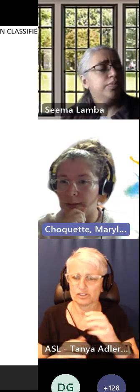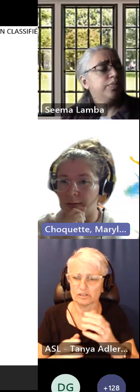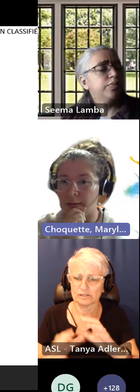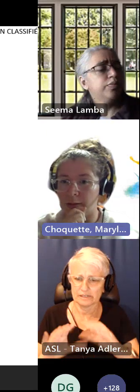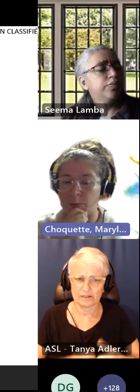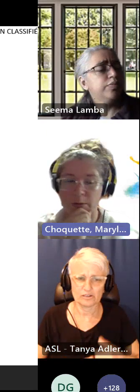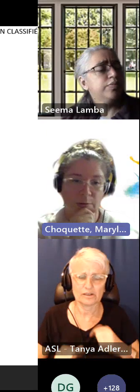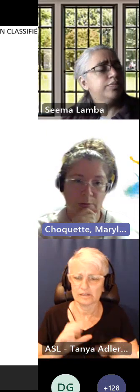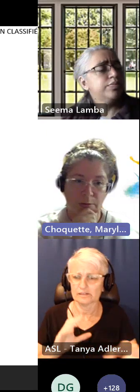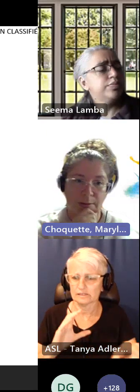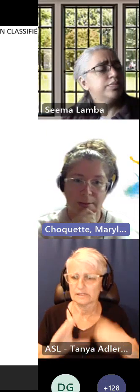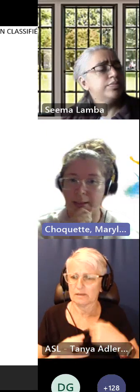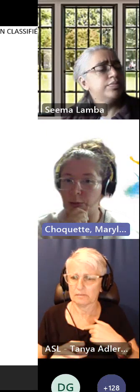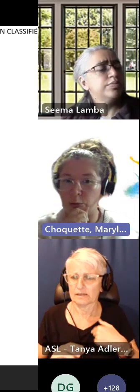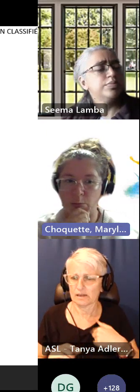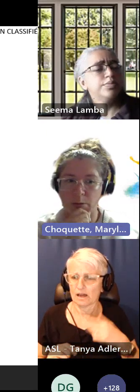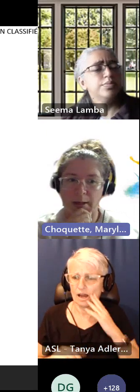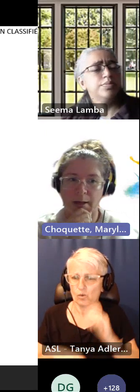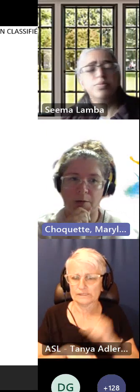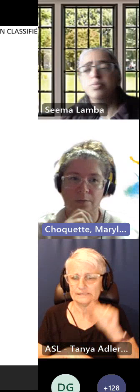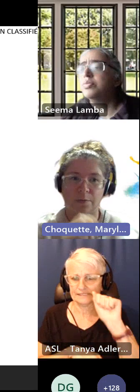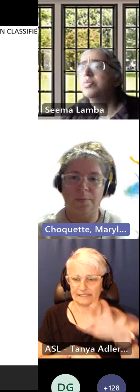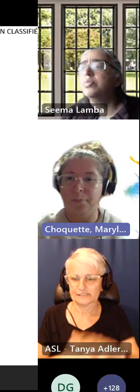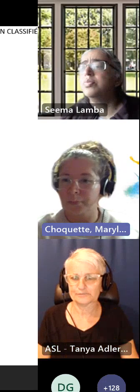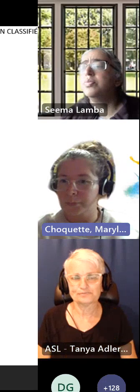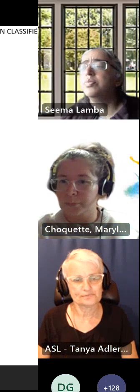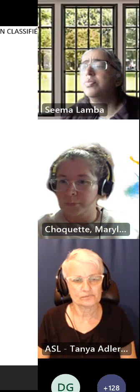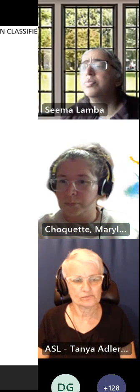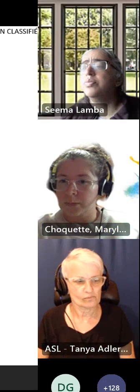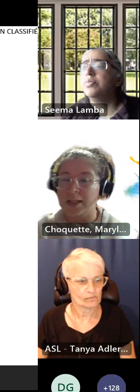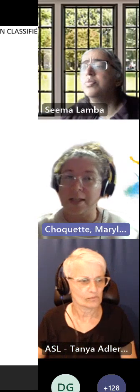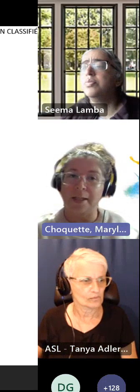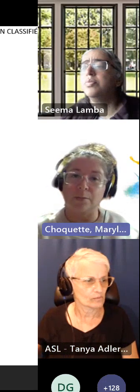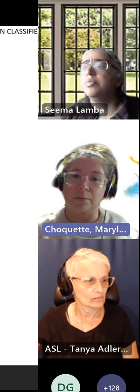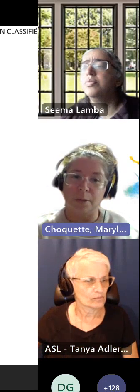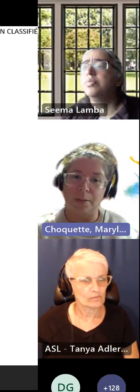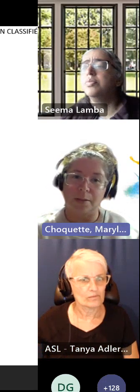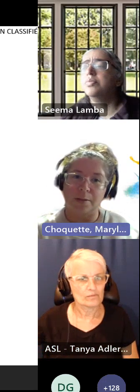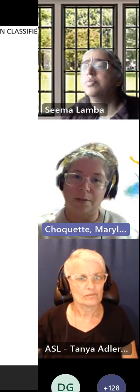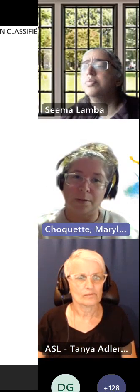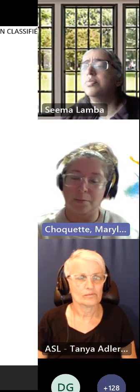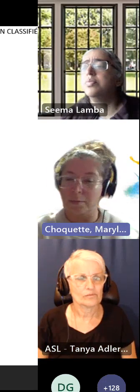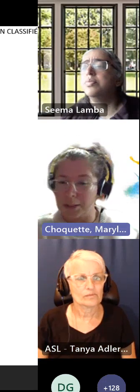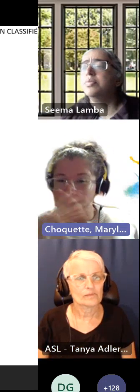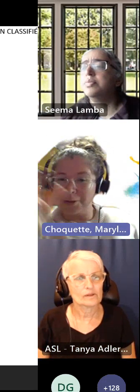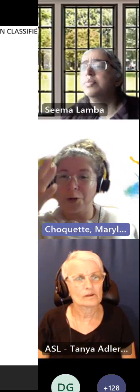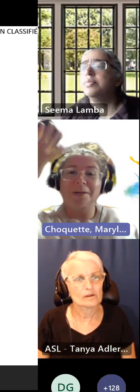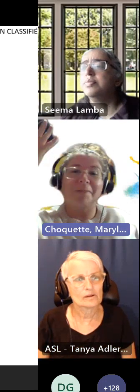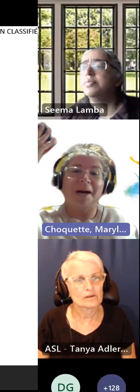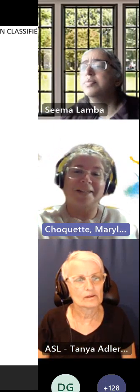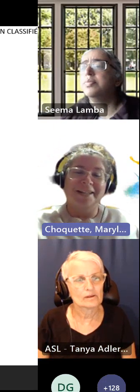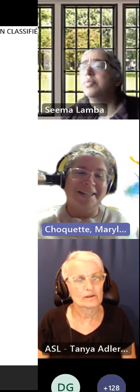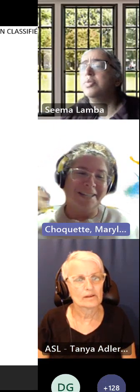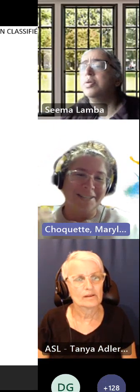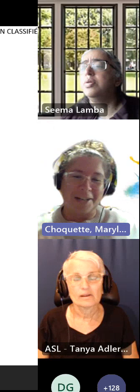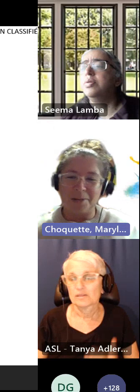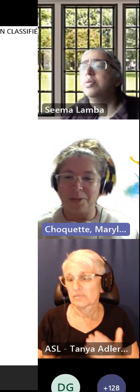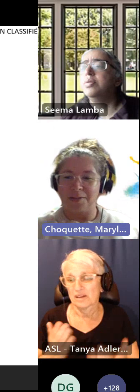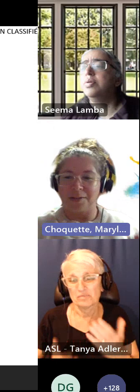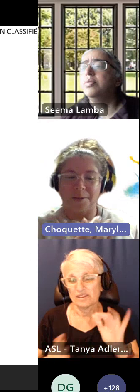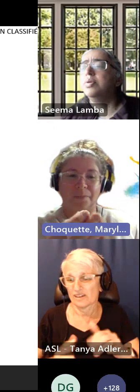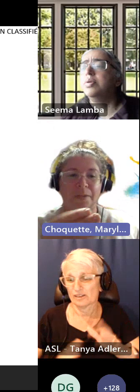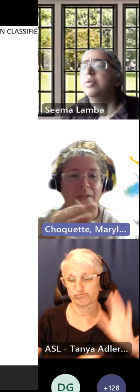to write and I will send you what I have. And again, maybe it's going back